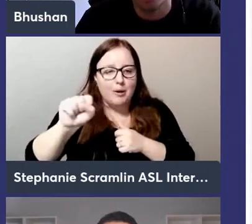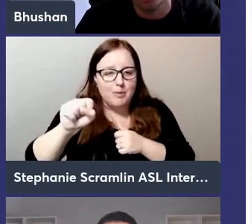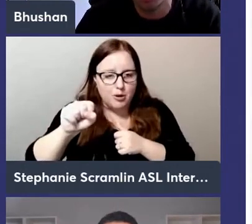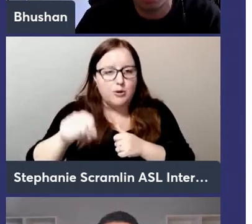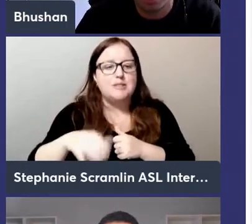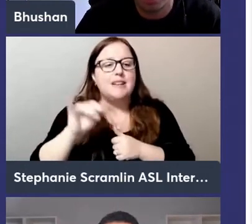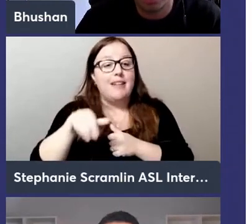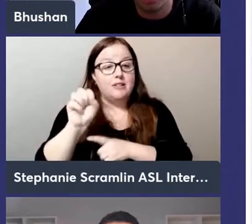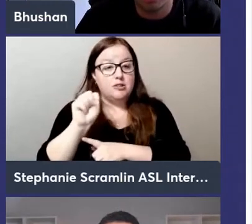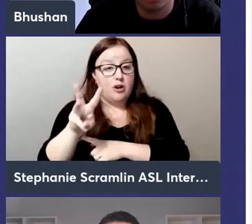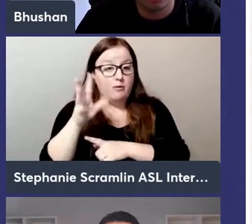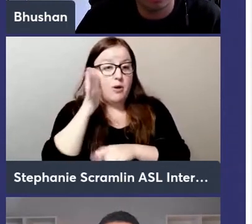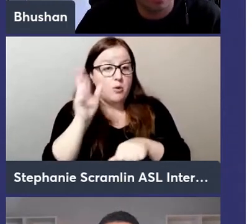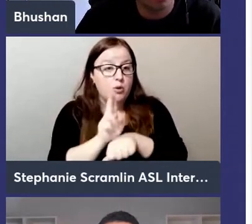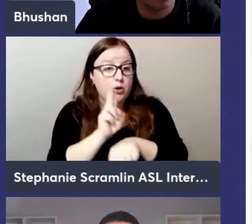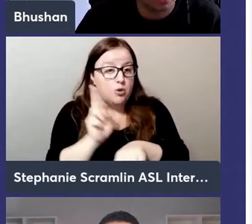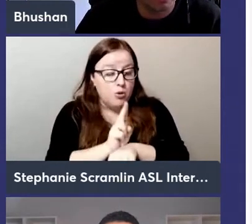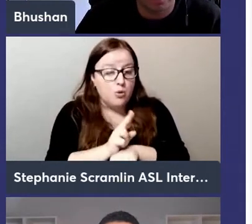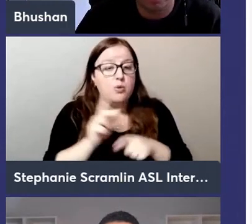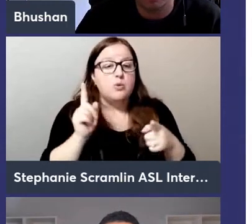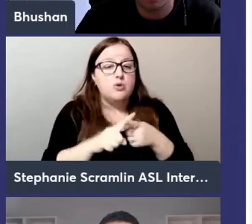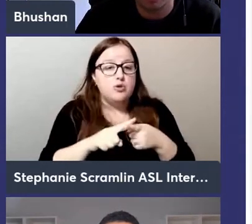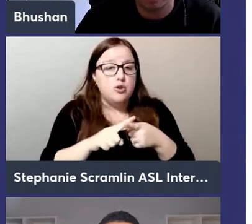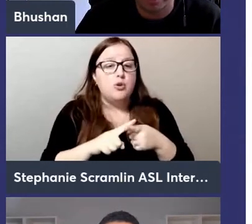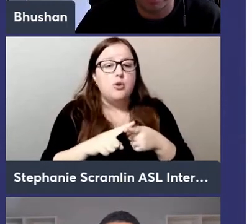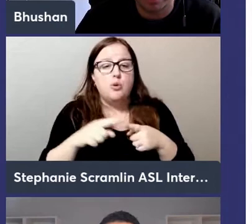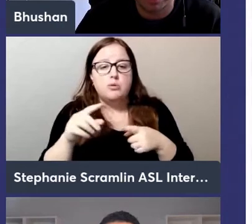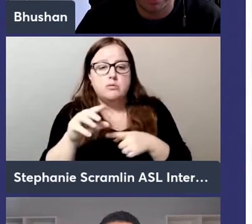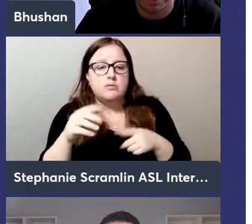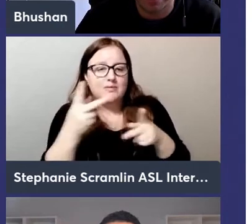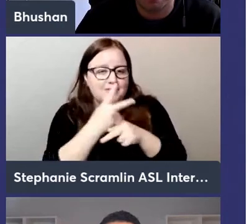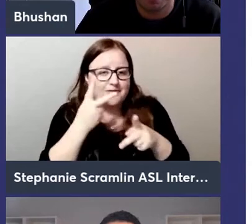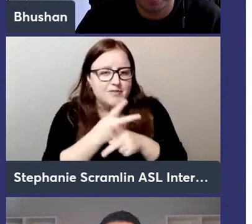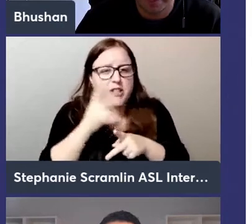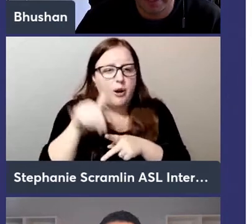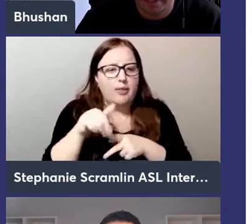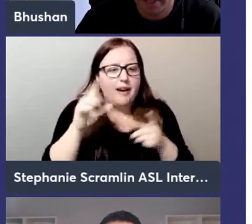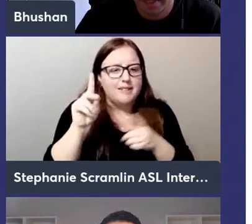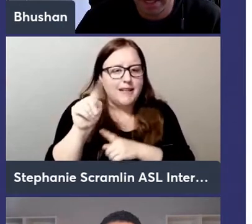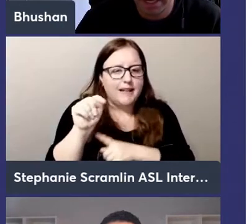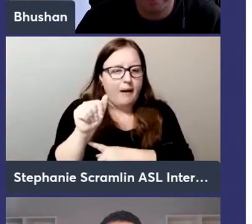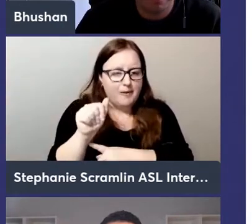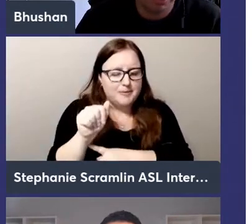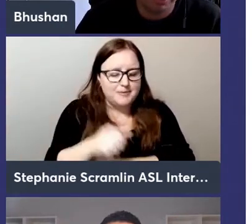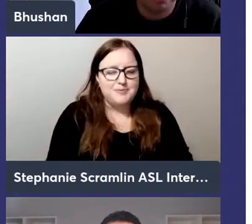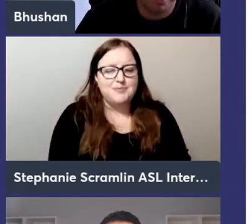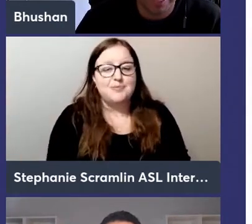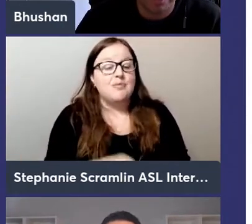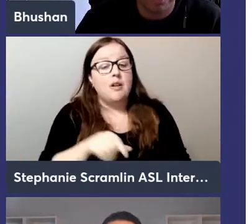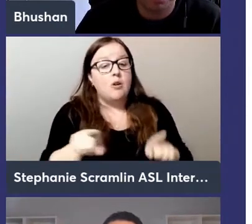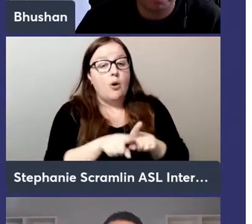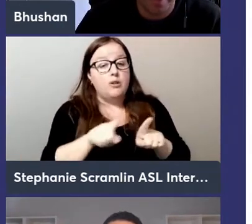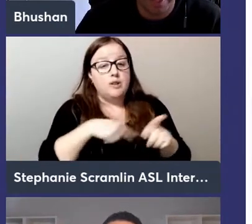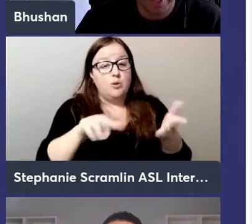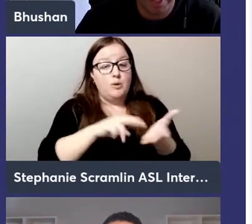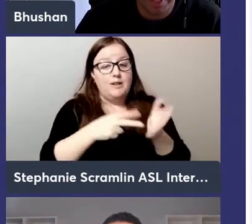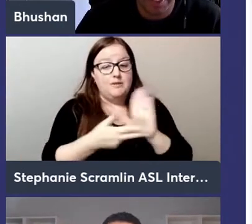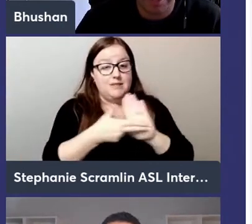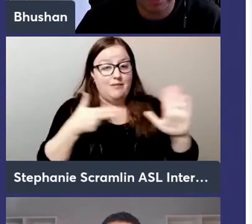will use to decode and transmit this data. And we've also defined